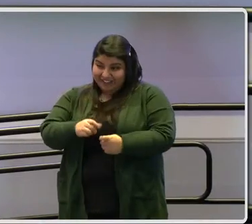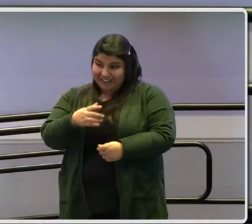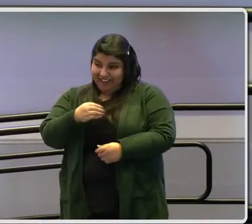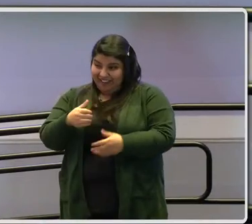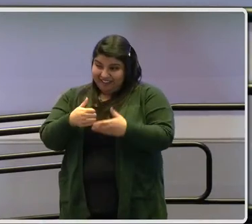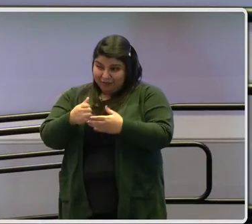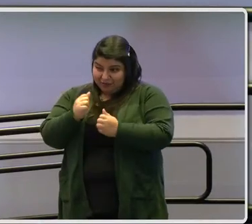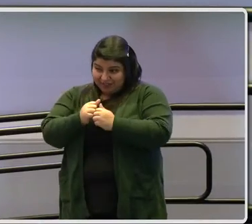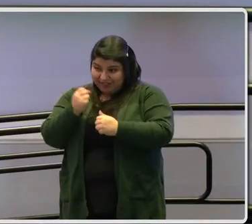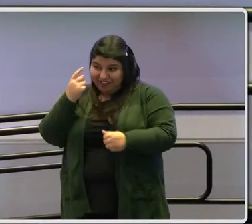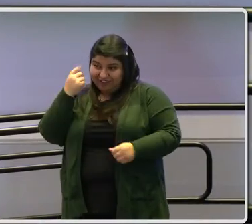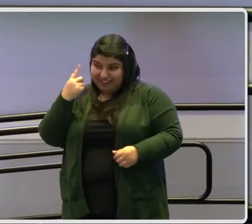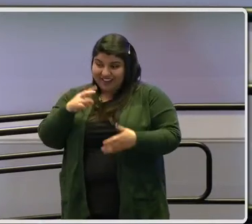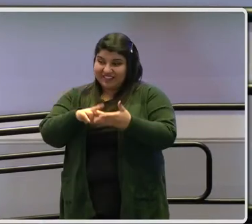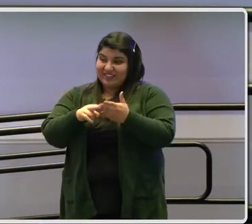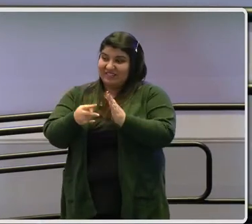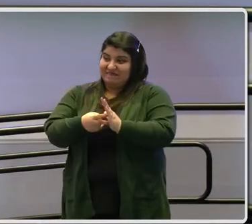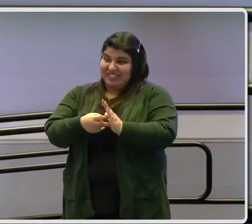brought her,